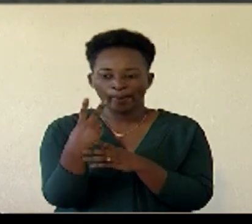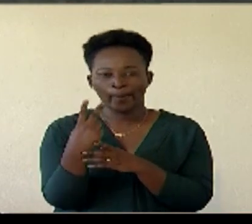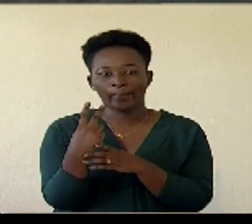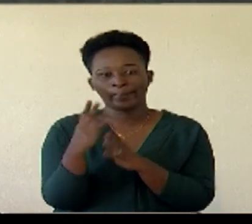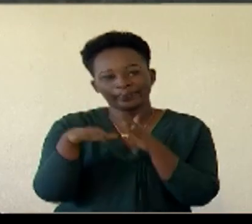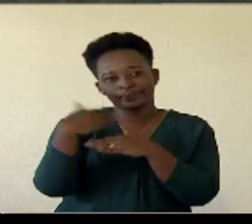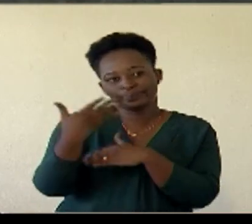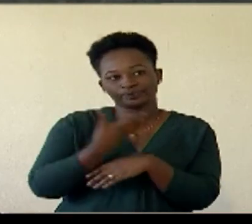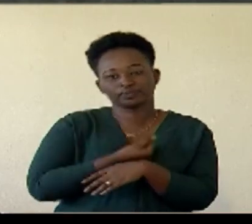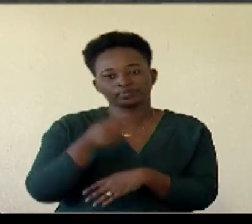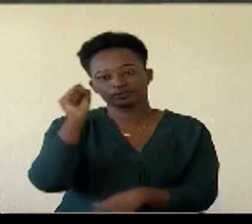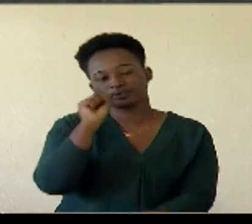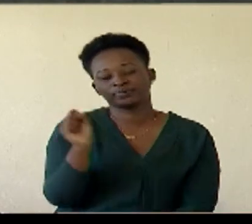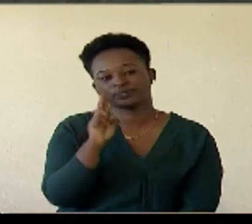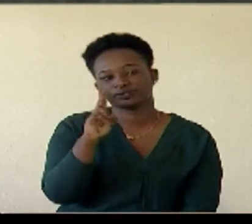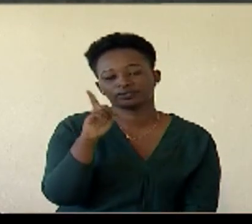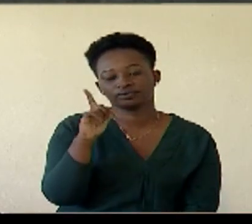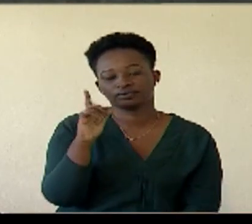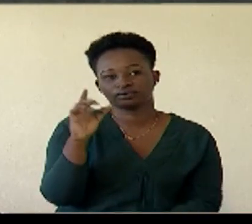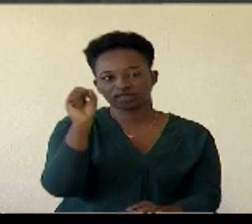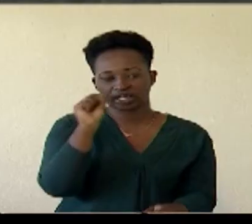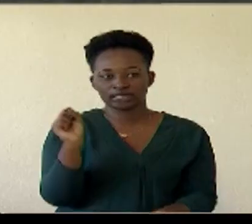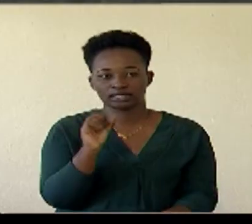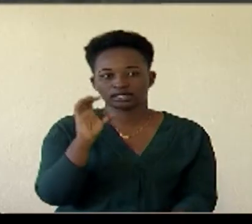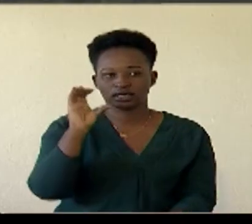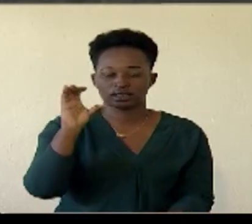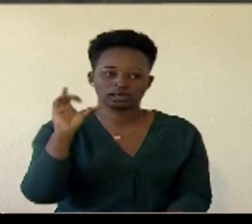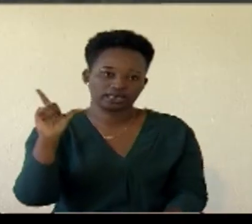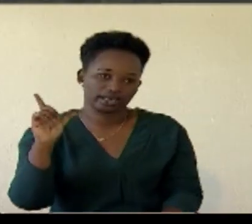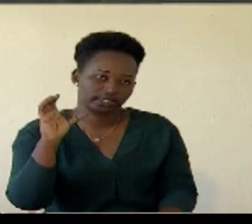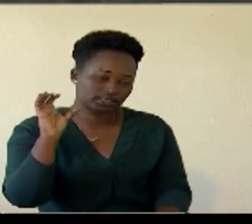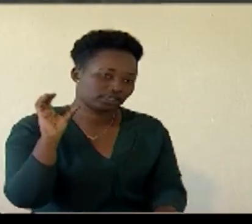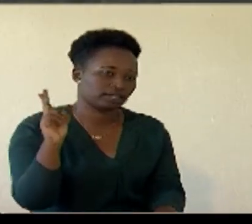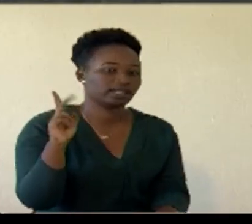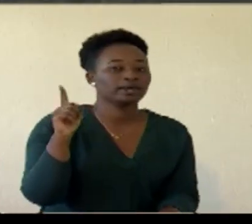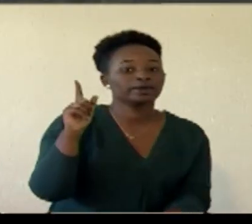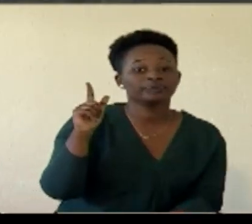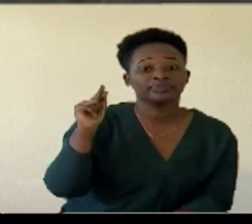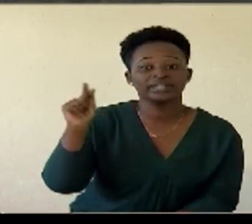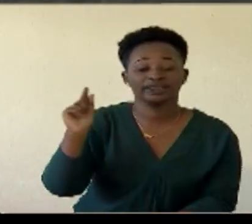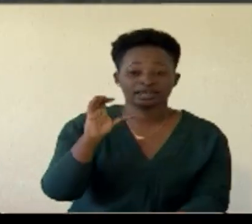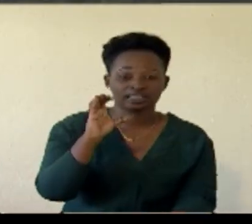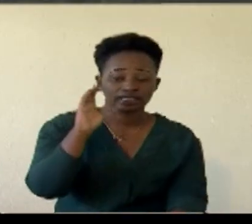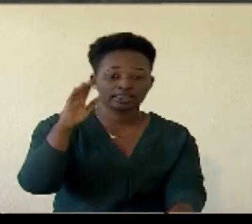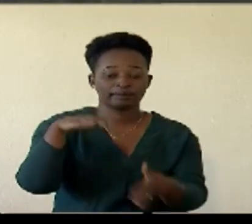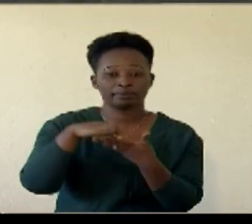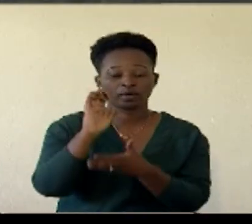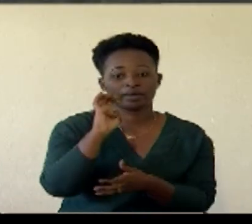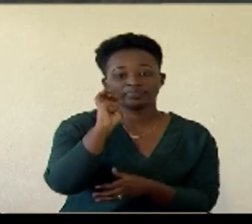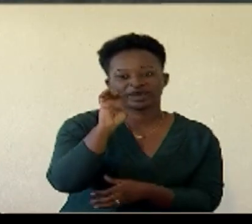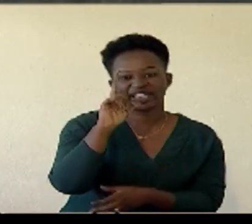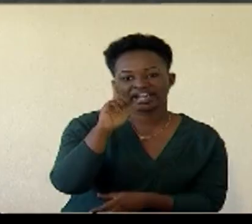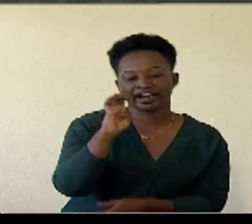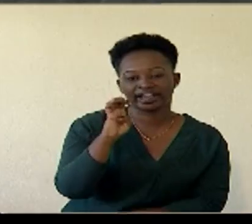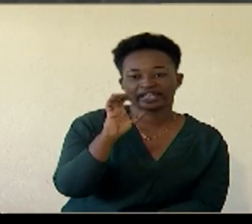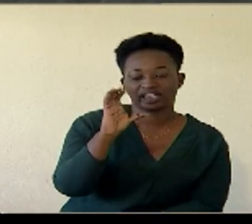the sulfur, chlorine. This is chlorine. So the chlorine is more electronegative. So if it is more electronegative,